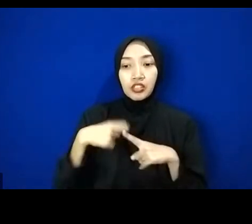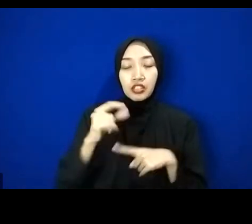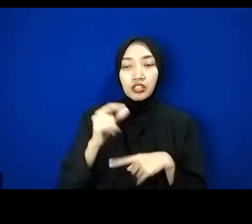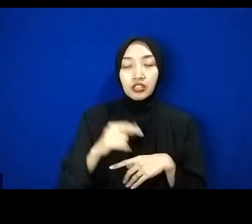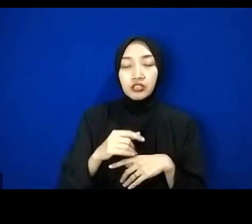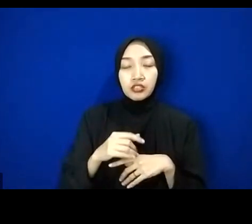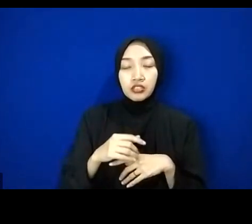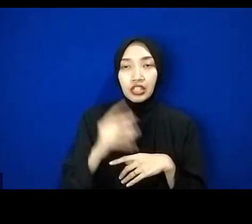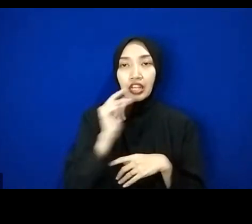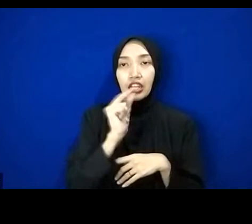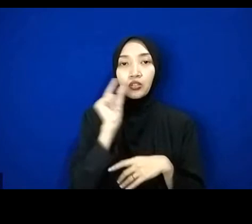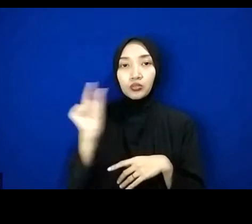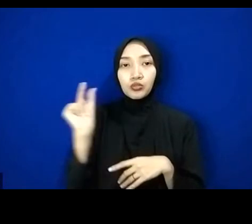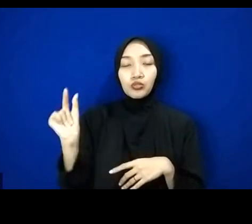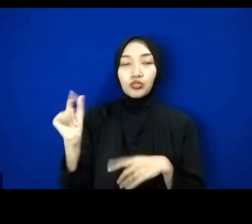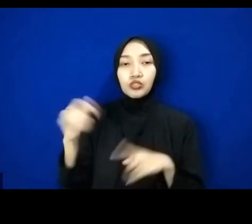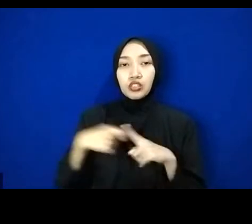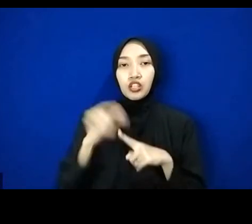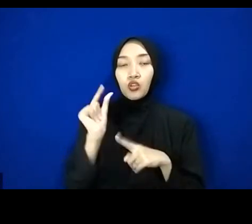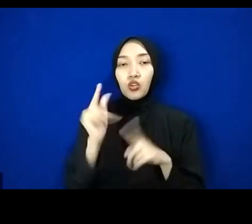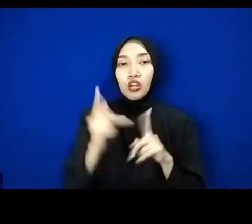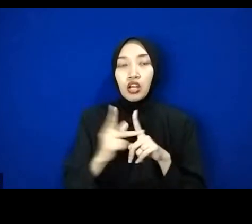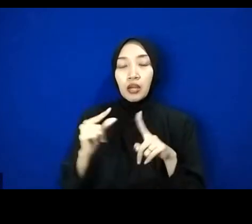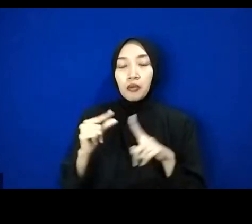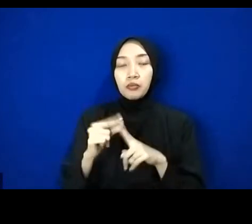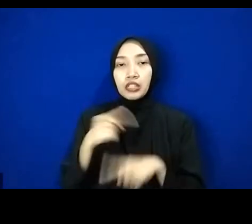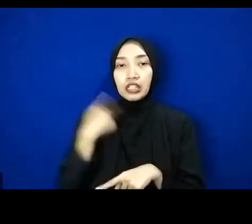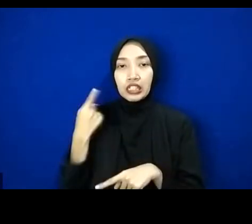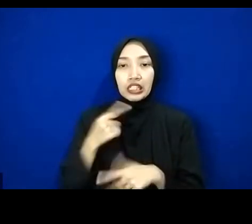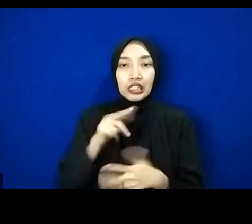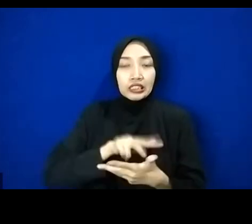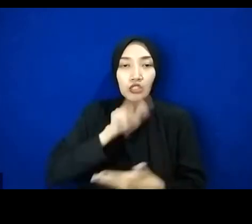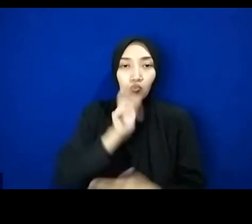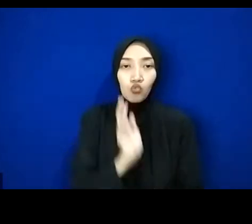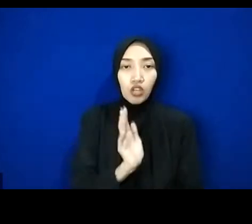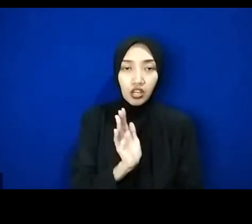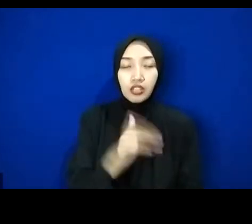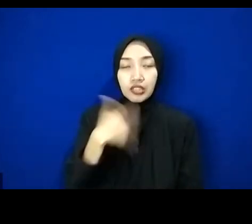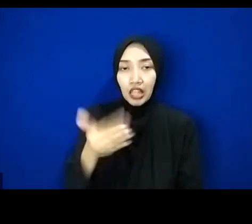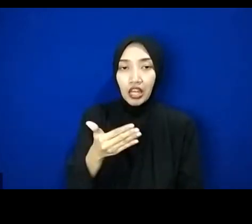criminal sanction has not been abolished from our criminal code.